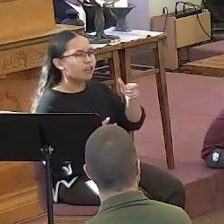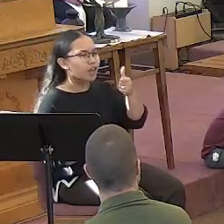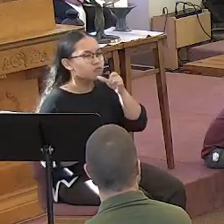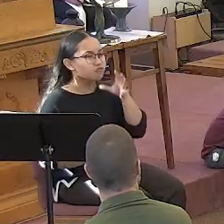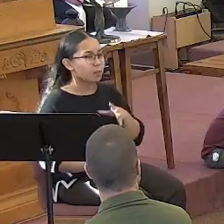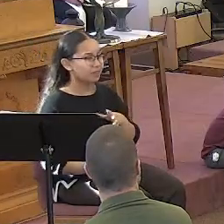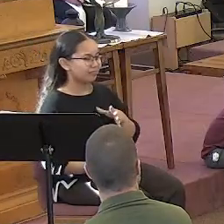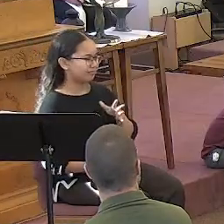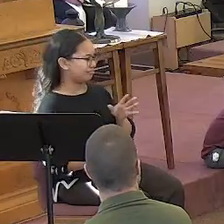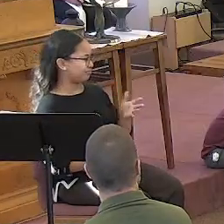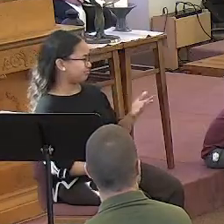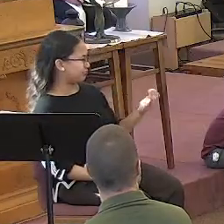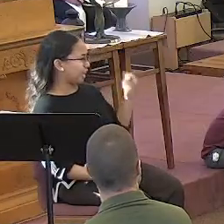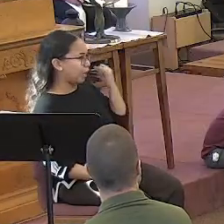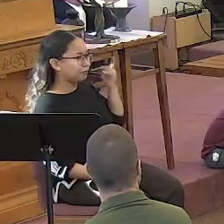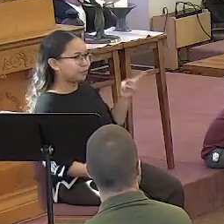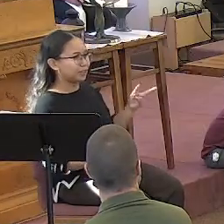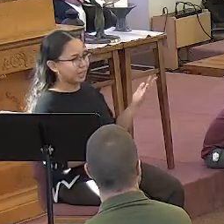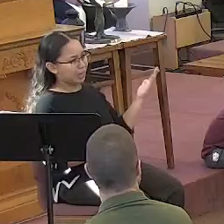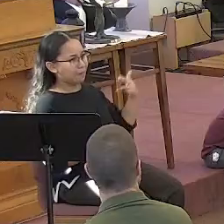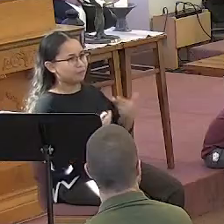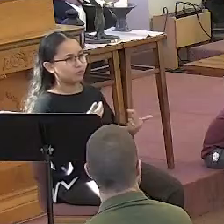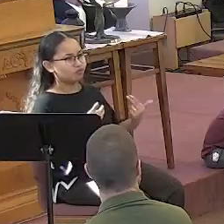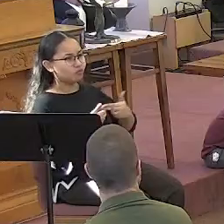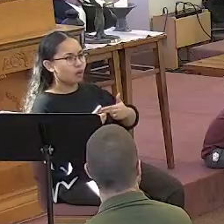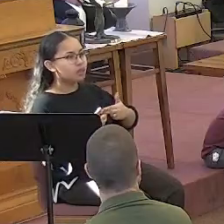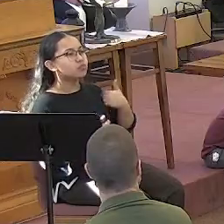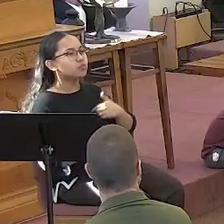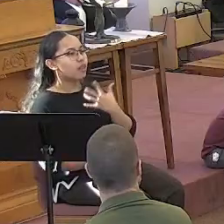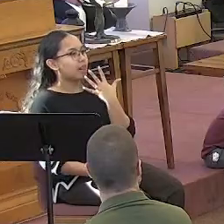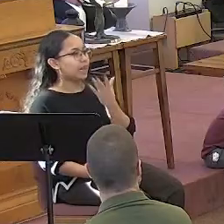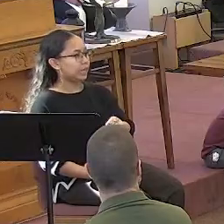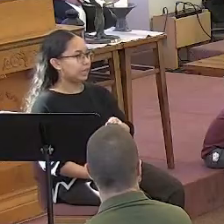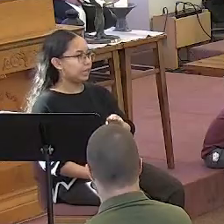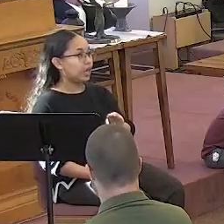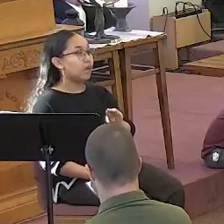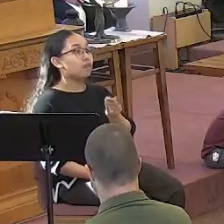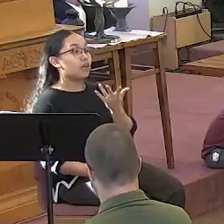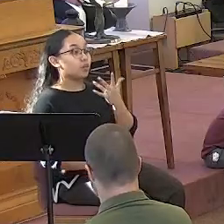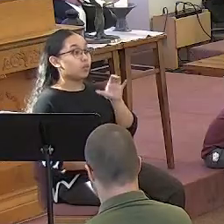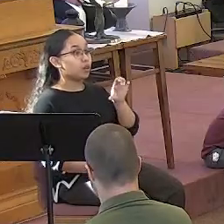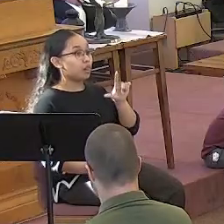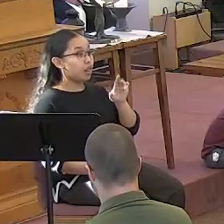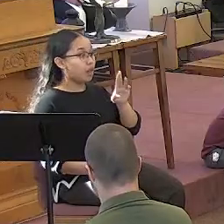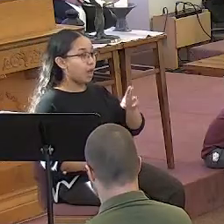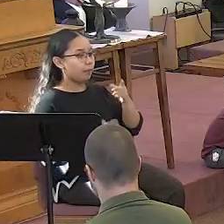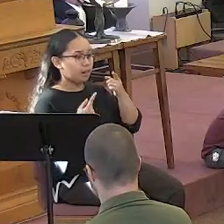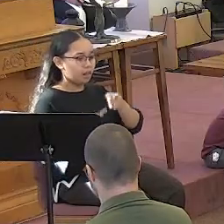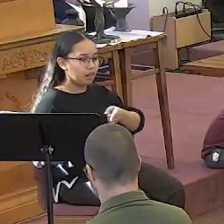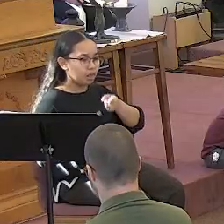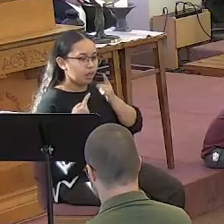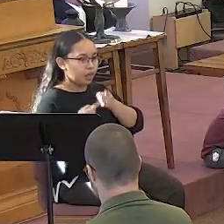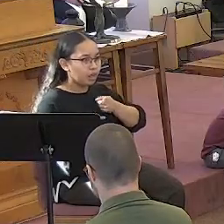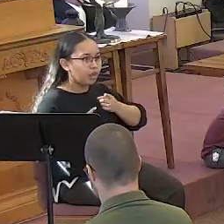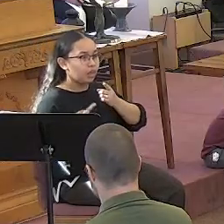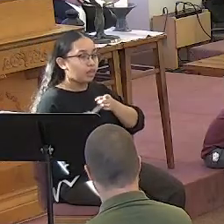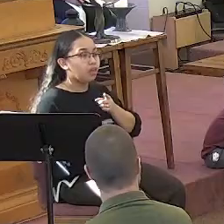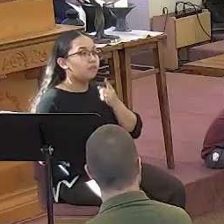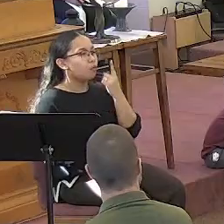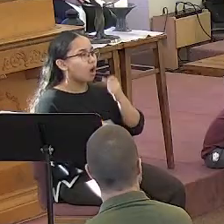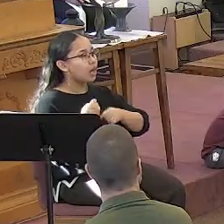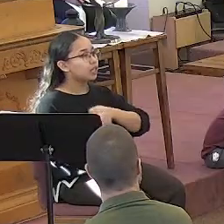we'll leave. They argued about it for more than a year. Finally, they voted to let Fanny